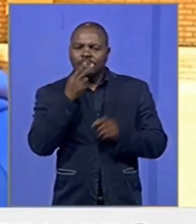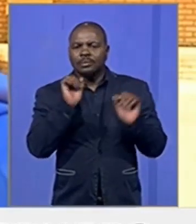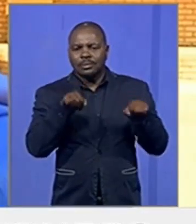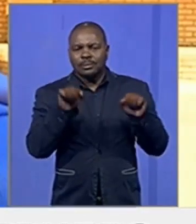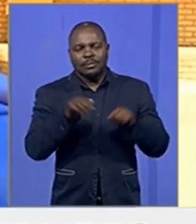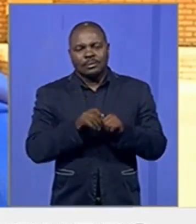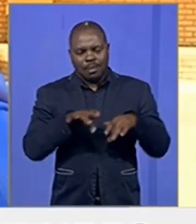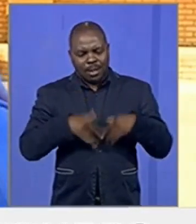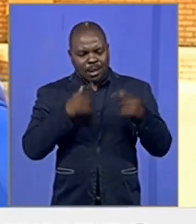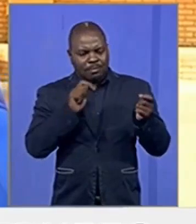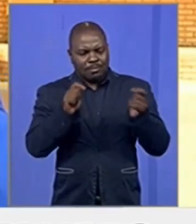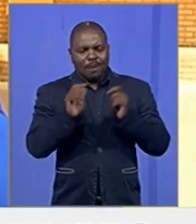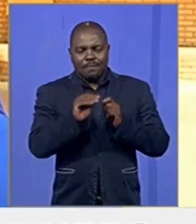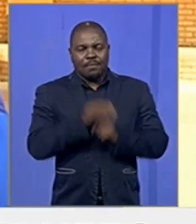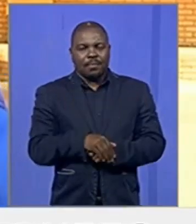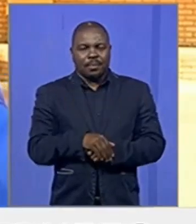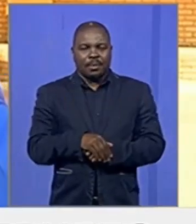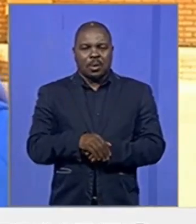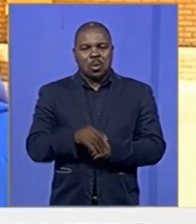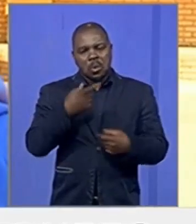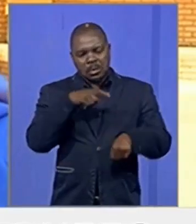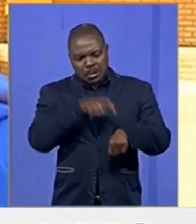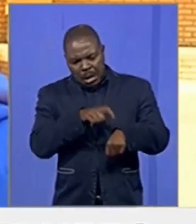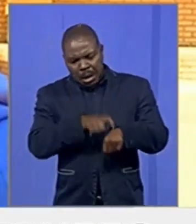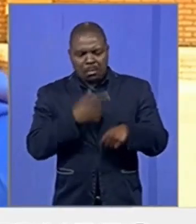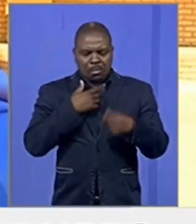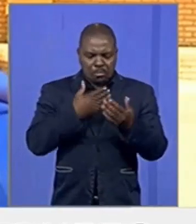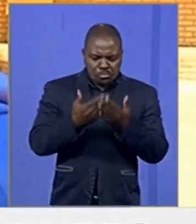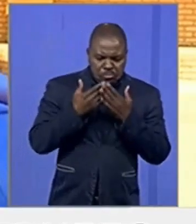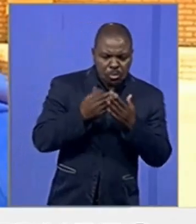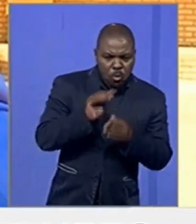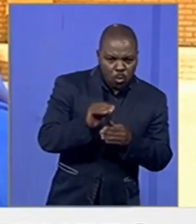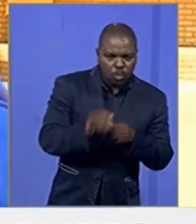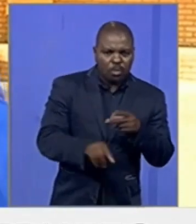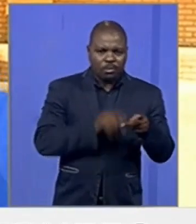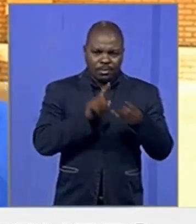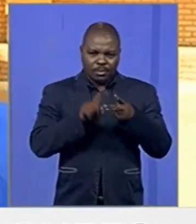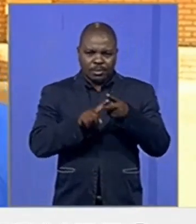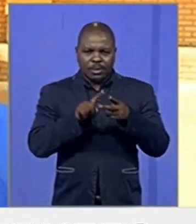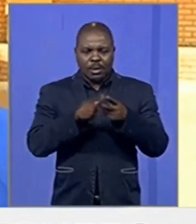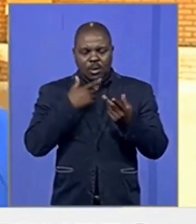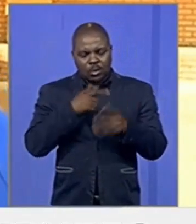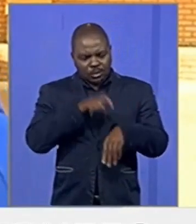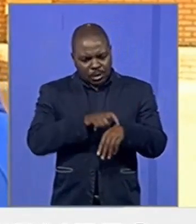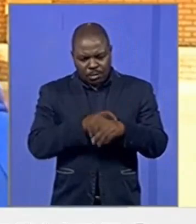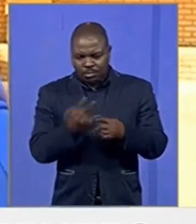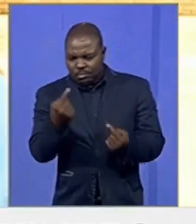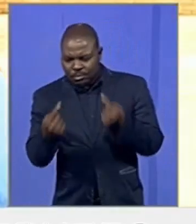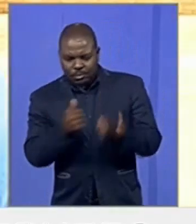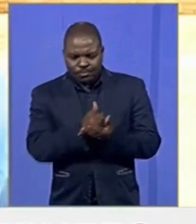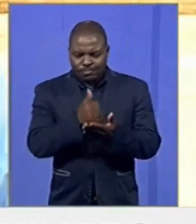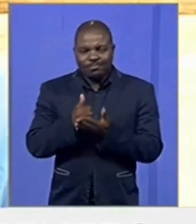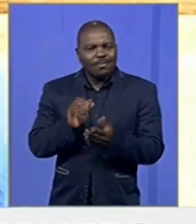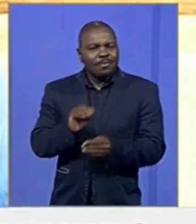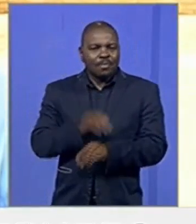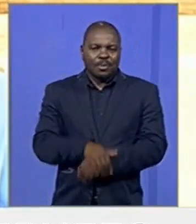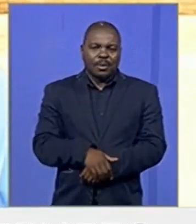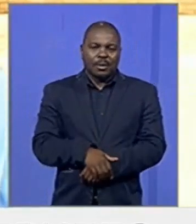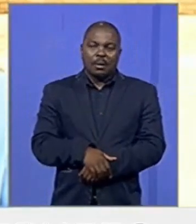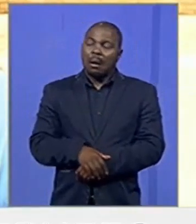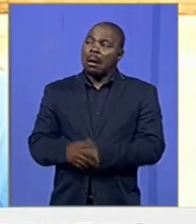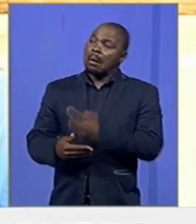mo maphelong a rena re na le nako ya go kgona go lebelela dibuka tša rena re na le nako ya go kgona go thušana re le bana ba sekolo kwa re tswang